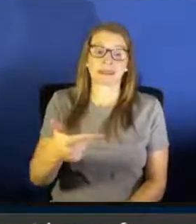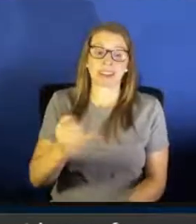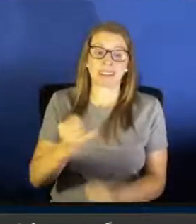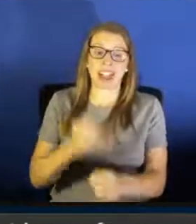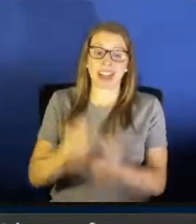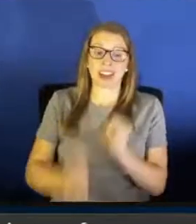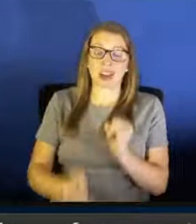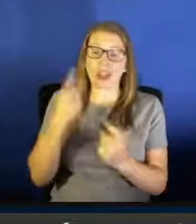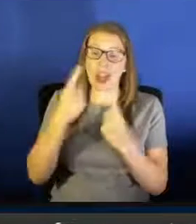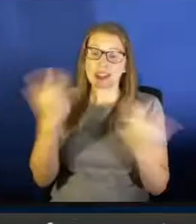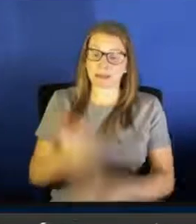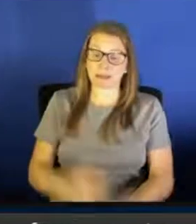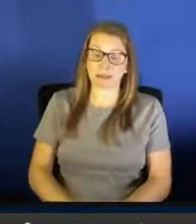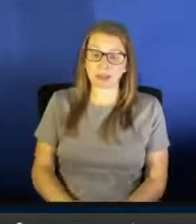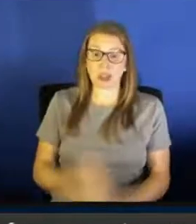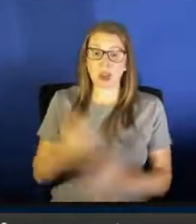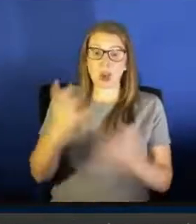want